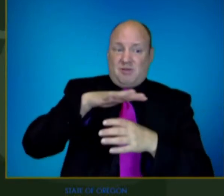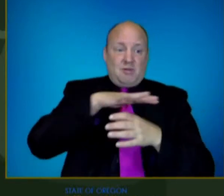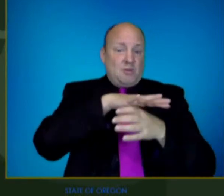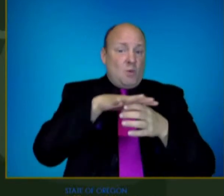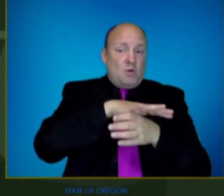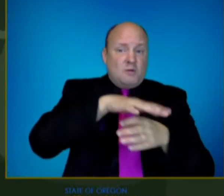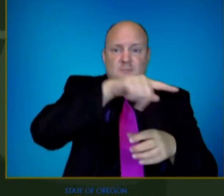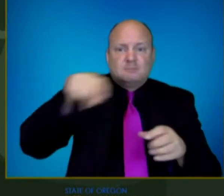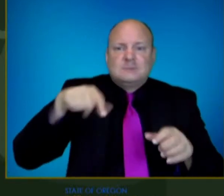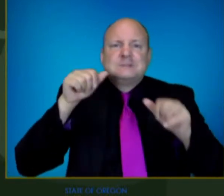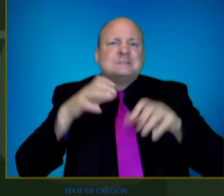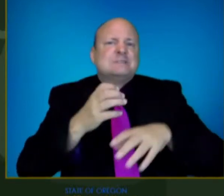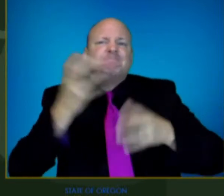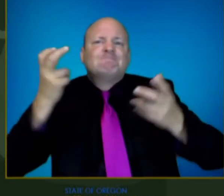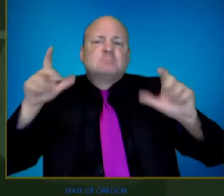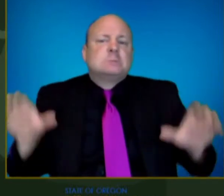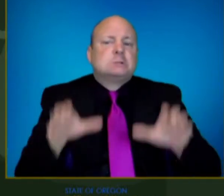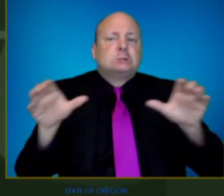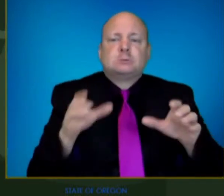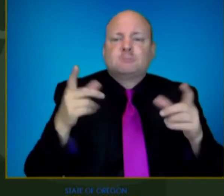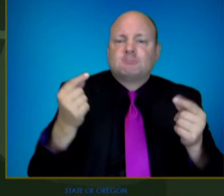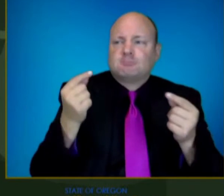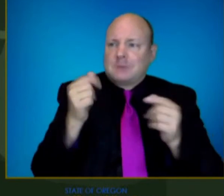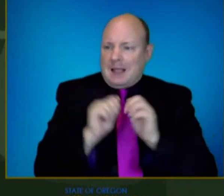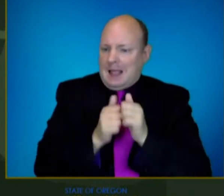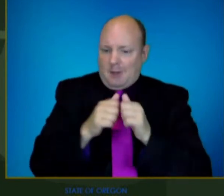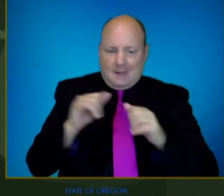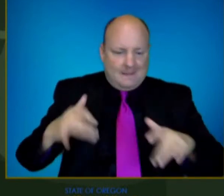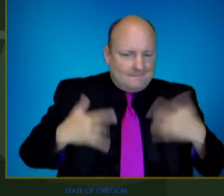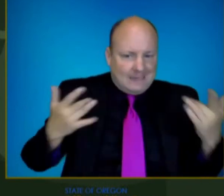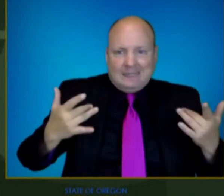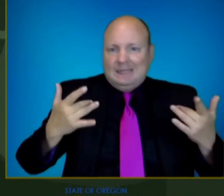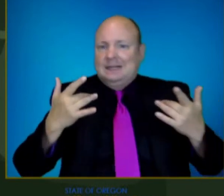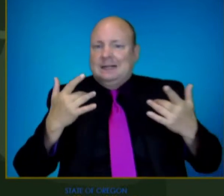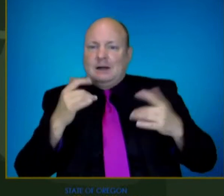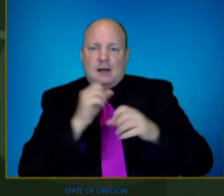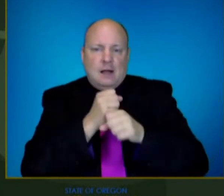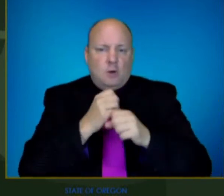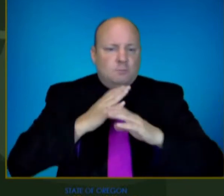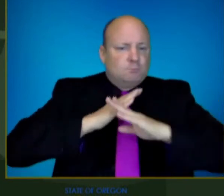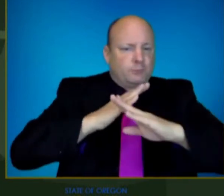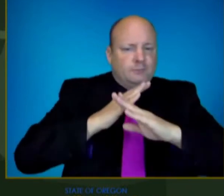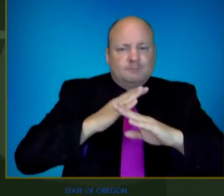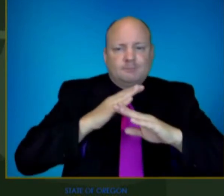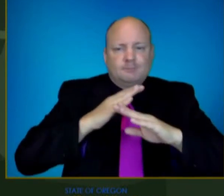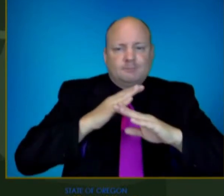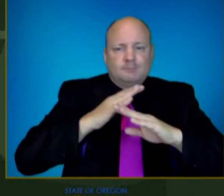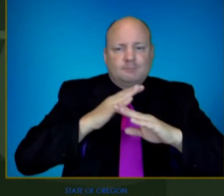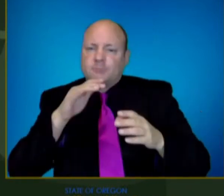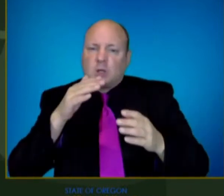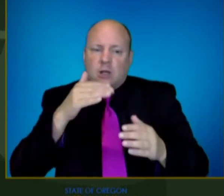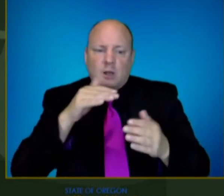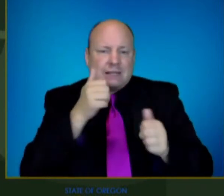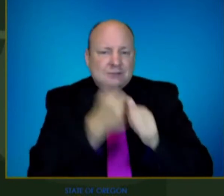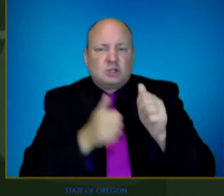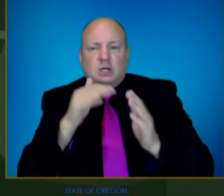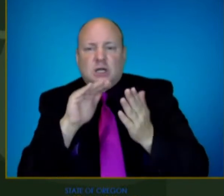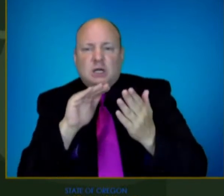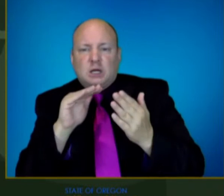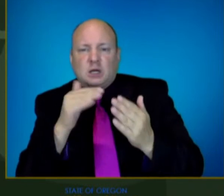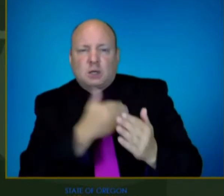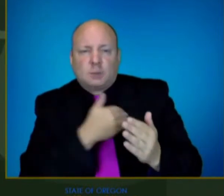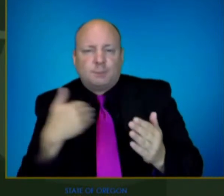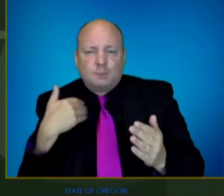protect their vulnerable community members. I'm sorry, but I'm going to ask again. What about the